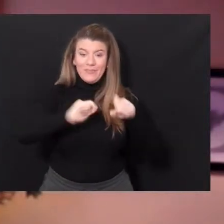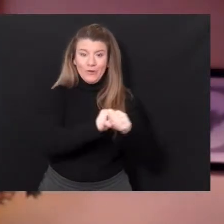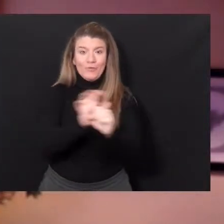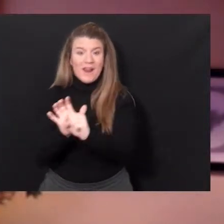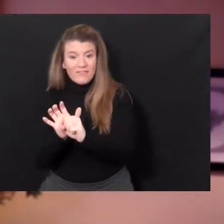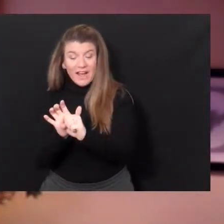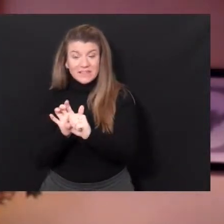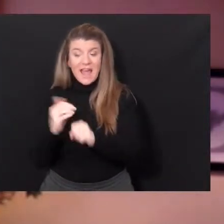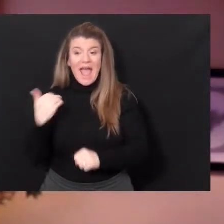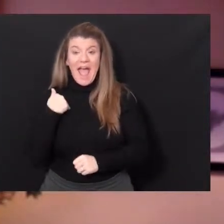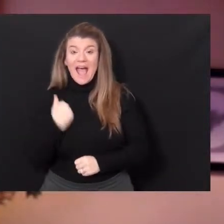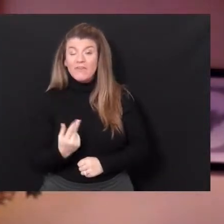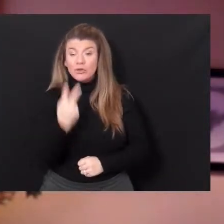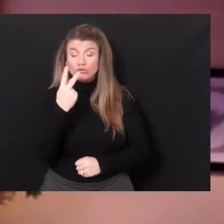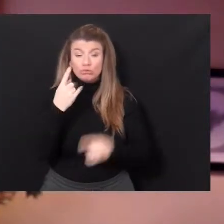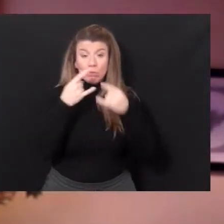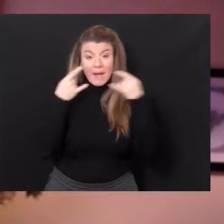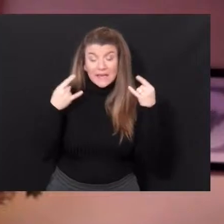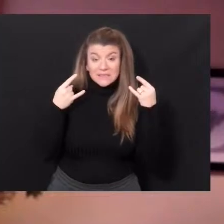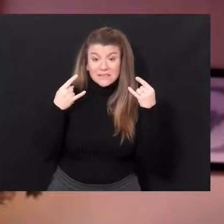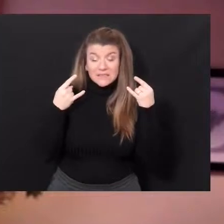2 masks, a